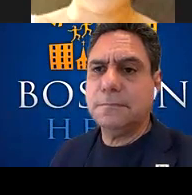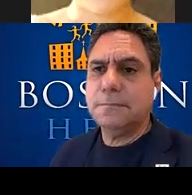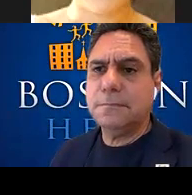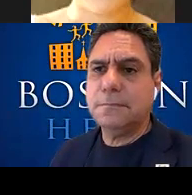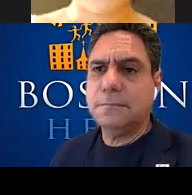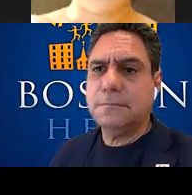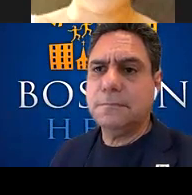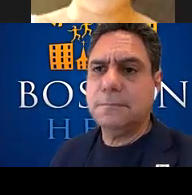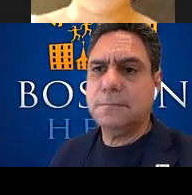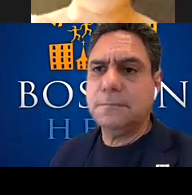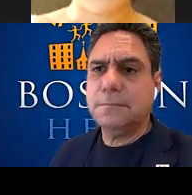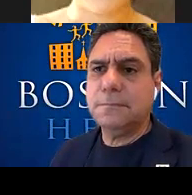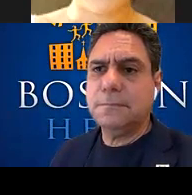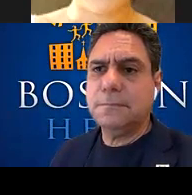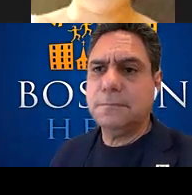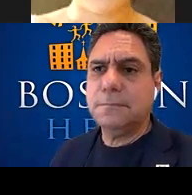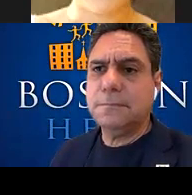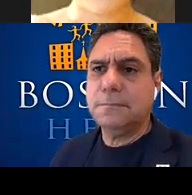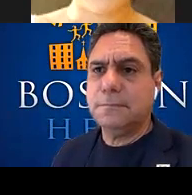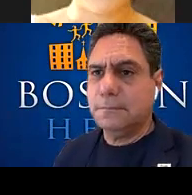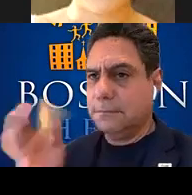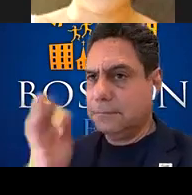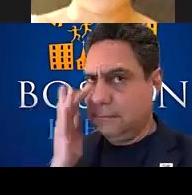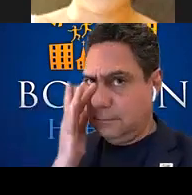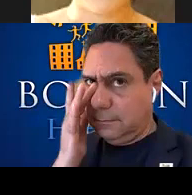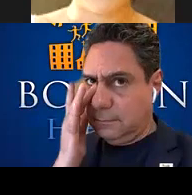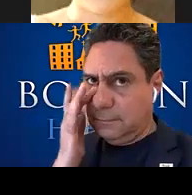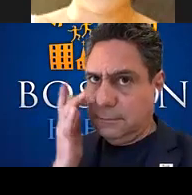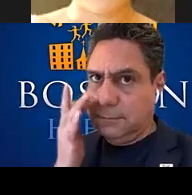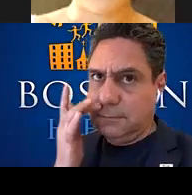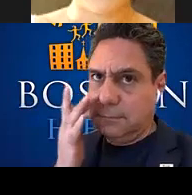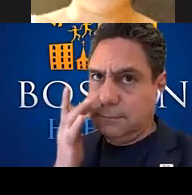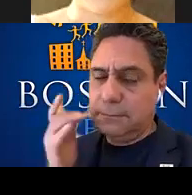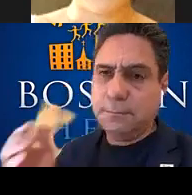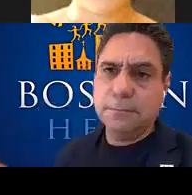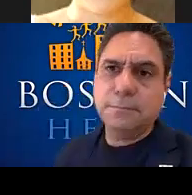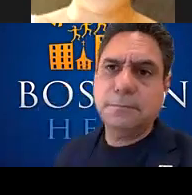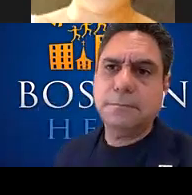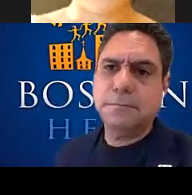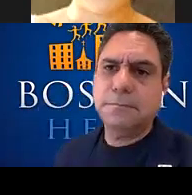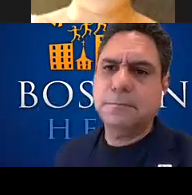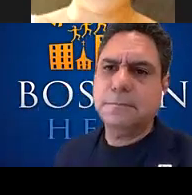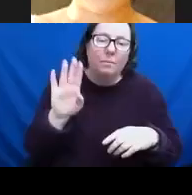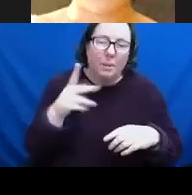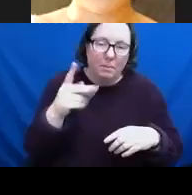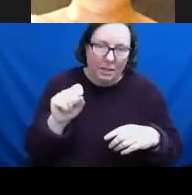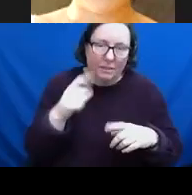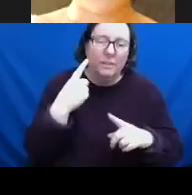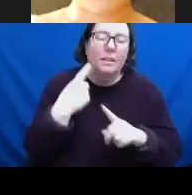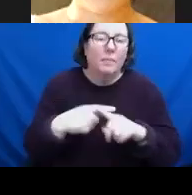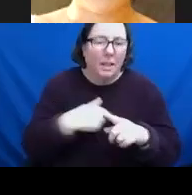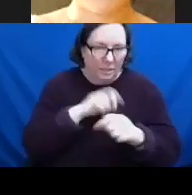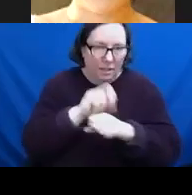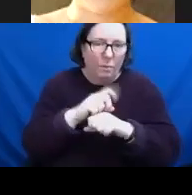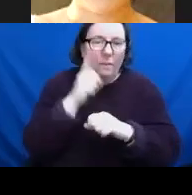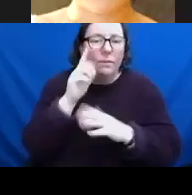I am the parent mom of two BPS students, and I also work for the City of Boston in the